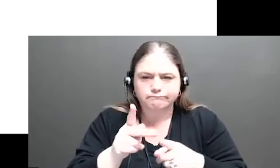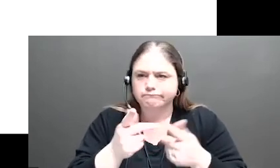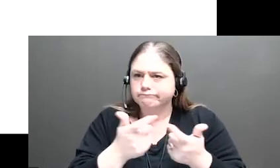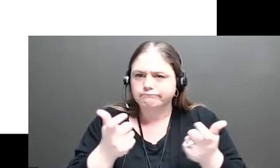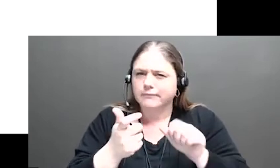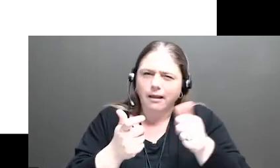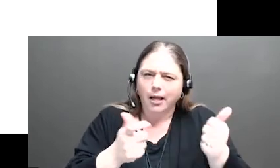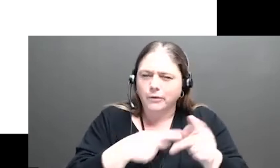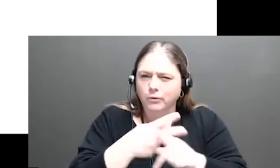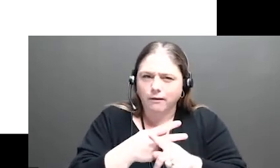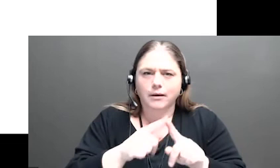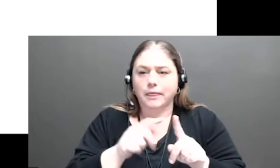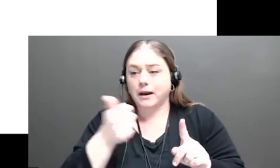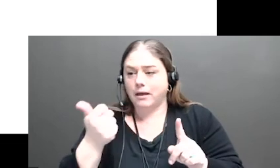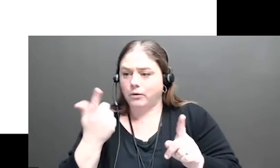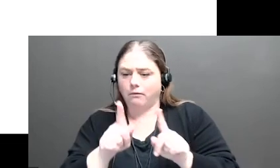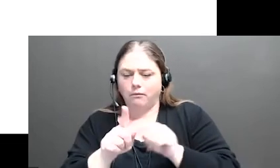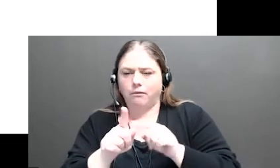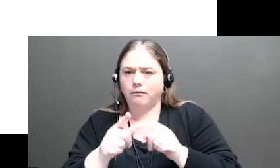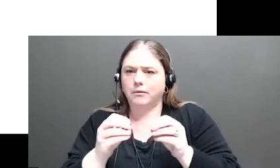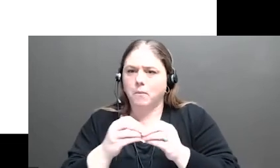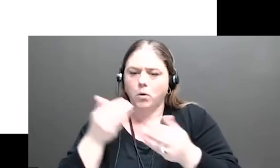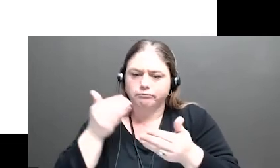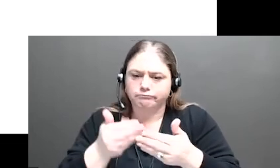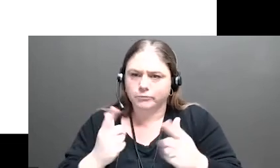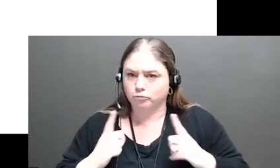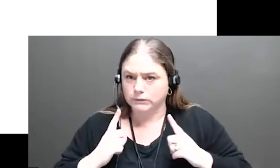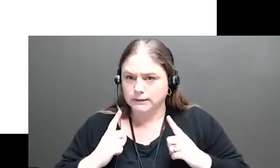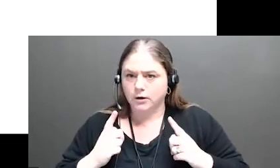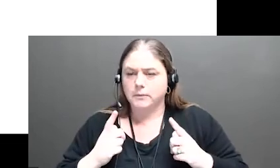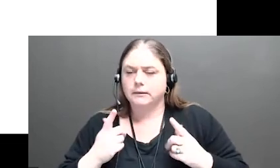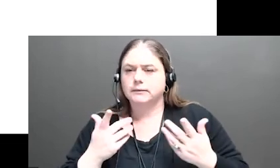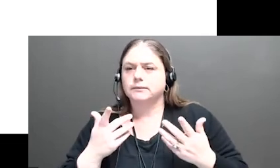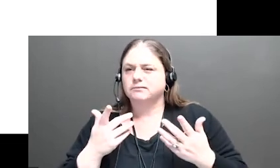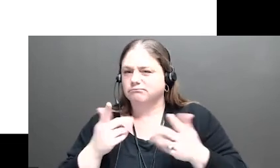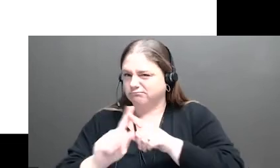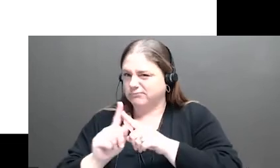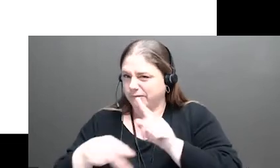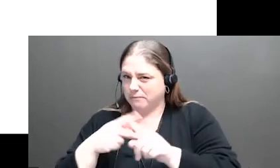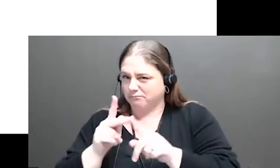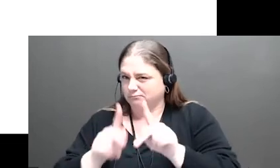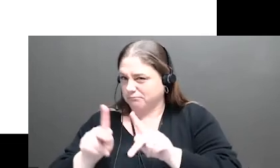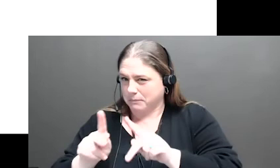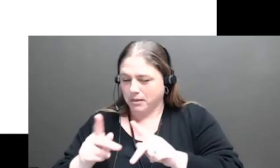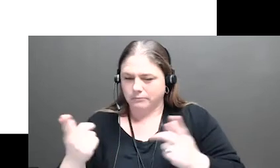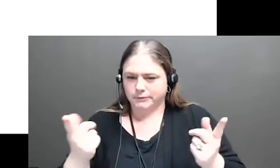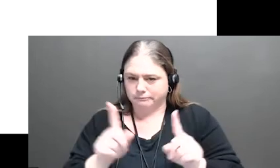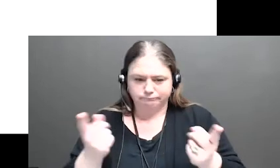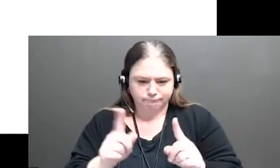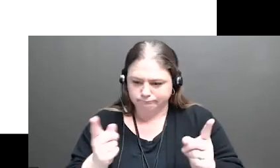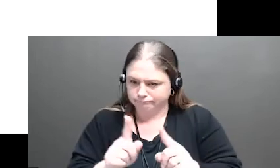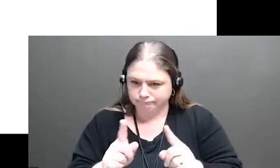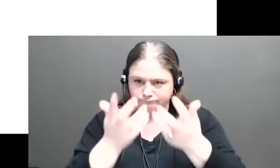just into retirement. And depending on the nature of the work experience of the job seeker, they created a roster of potential